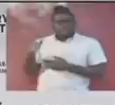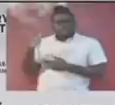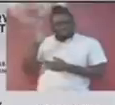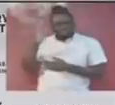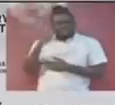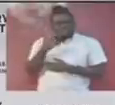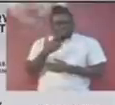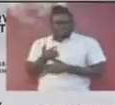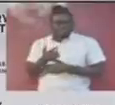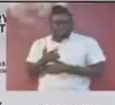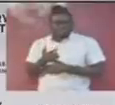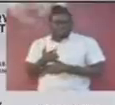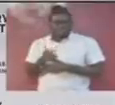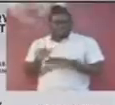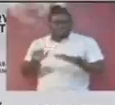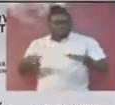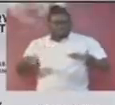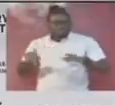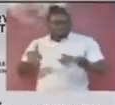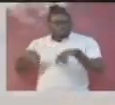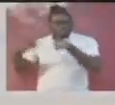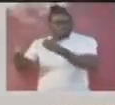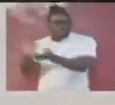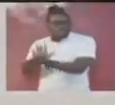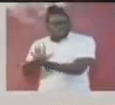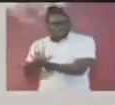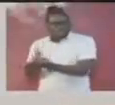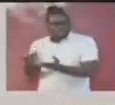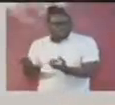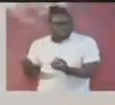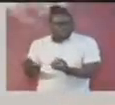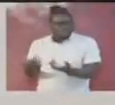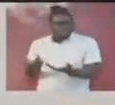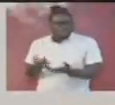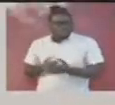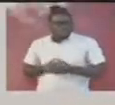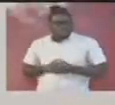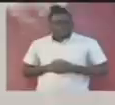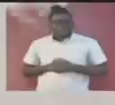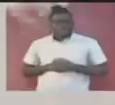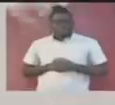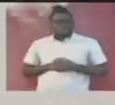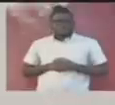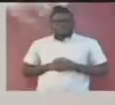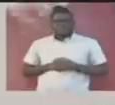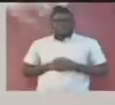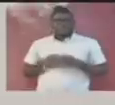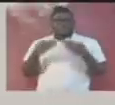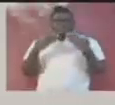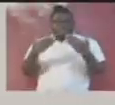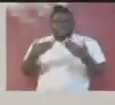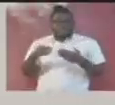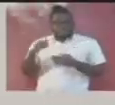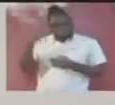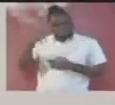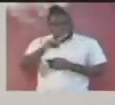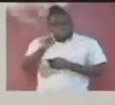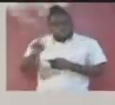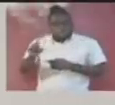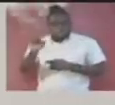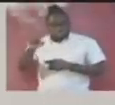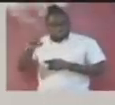the Barbados Prime Minister, the Honorable Mia Mottley, did indicate that they have received 100,000 doses of